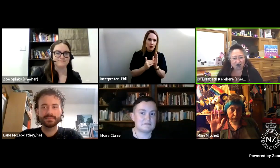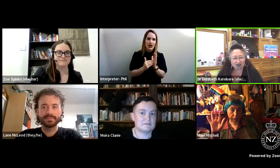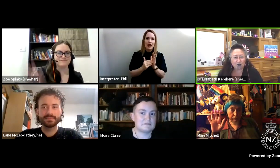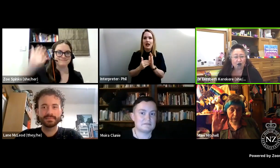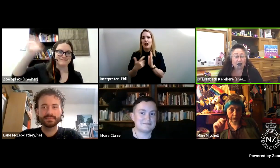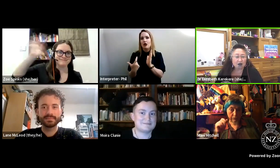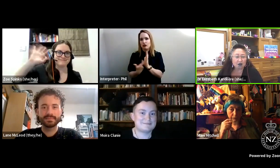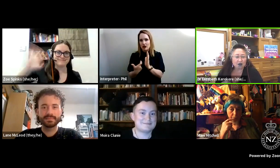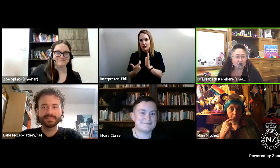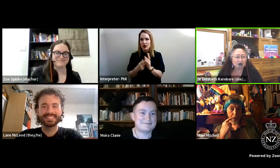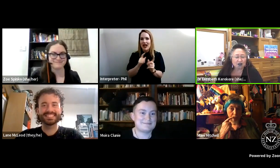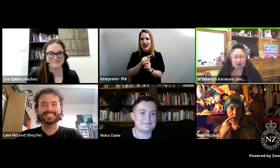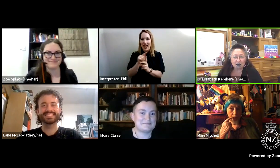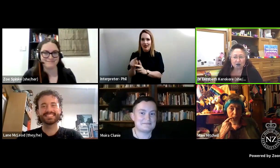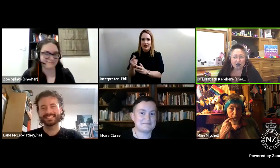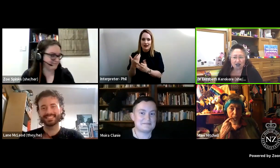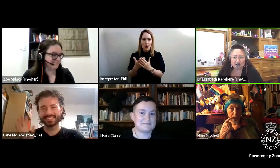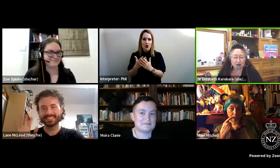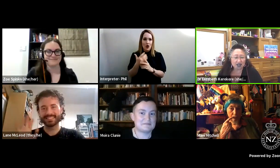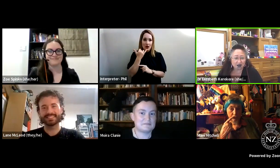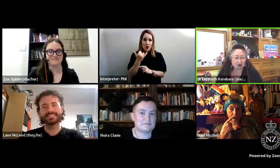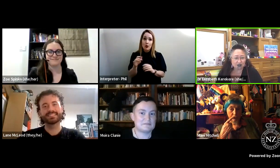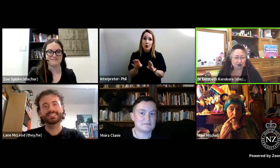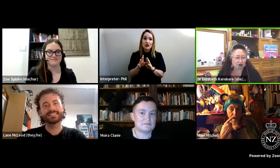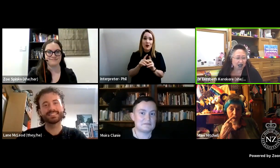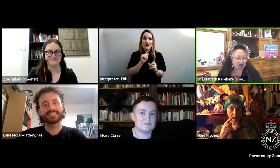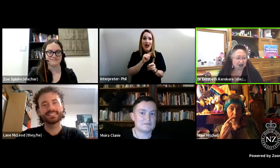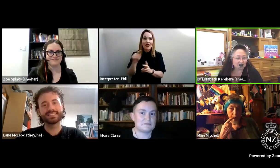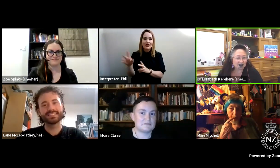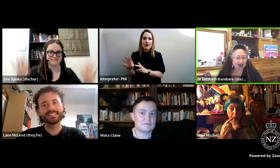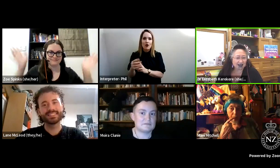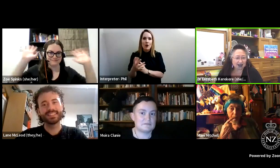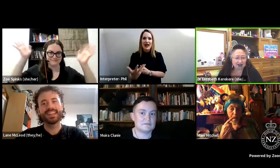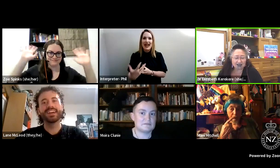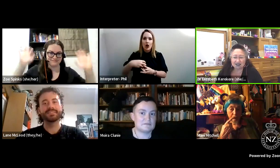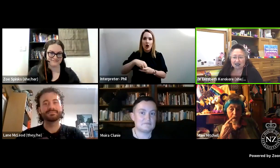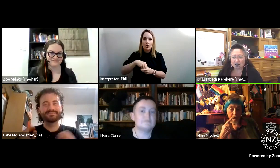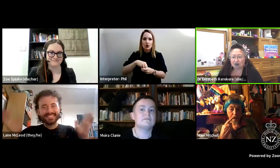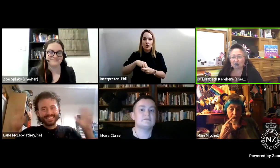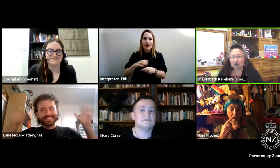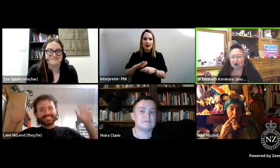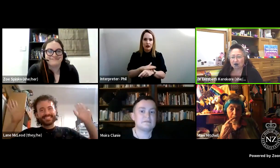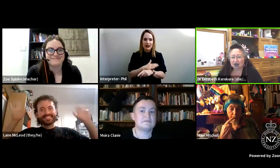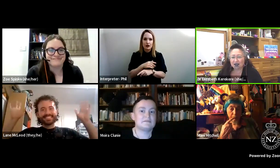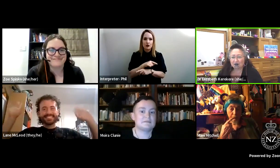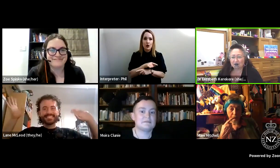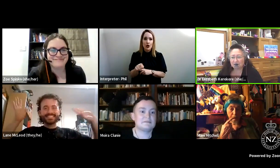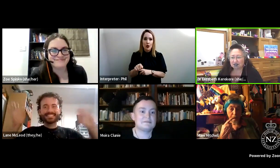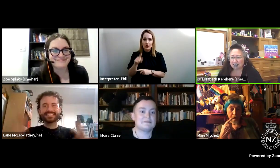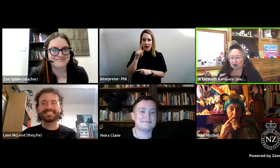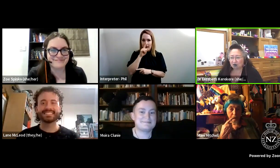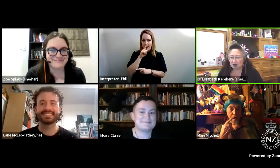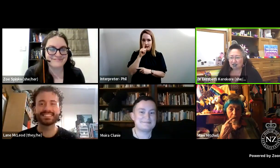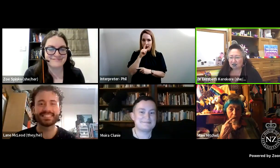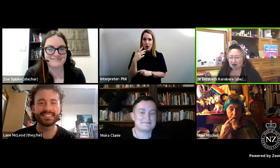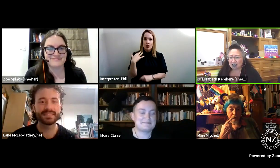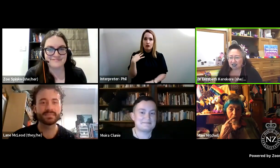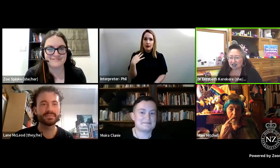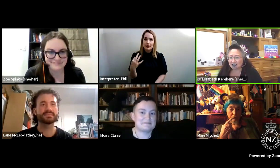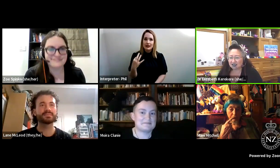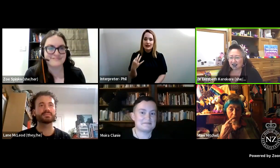who are here on the call, but we also have people here from Inclusive Greens. And this is our people who represent people